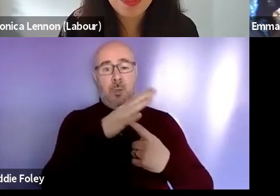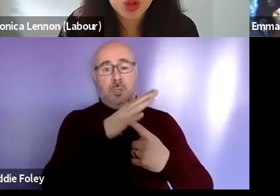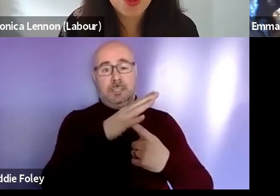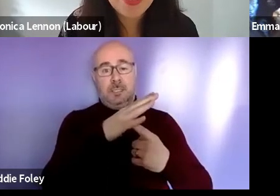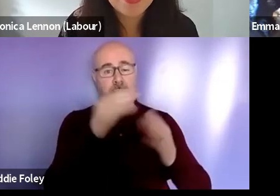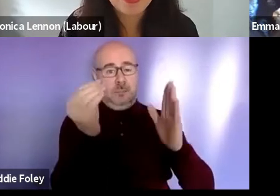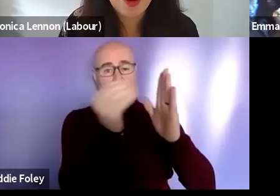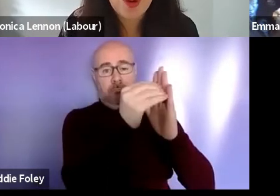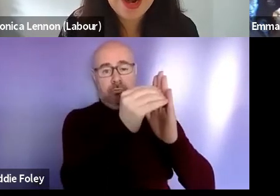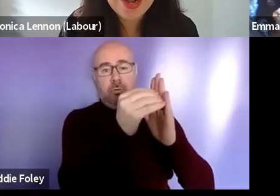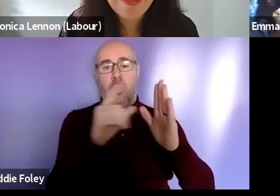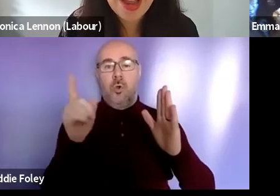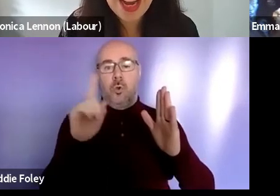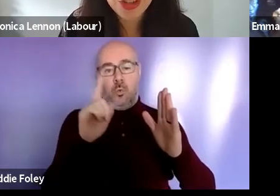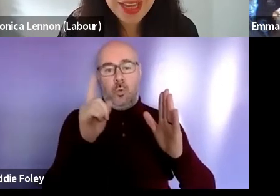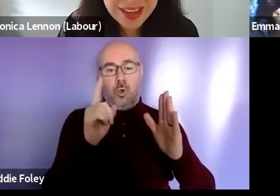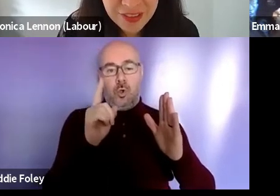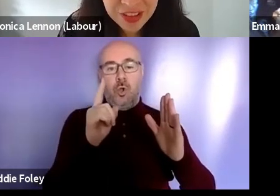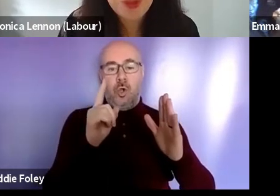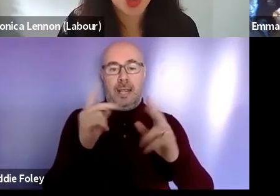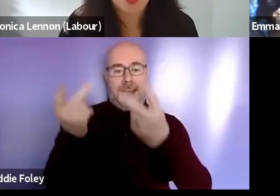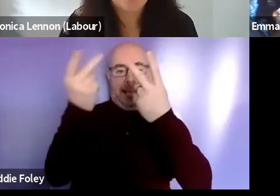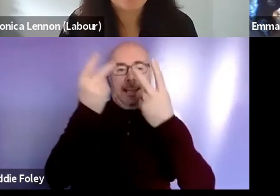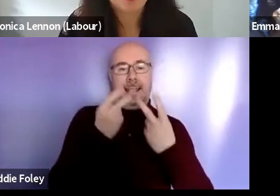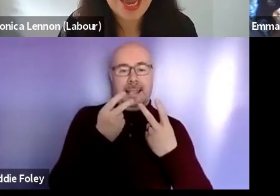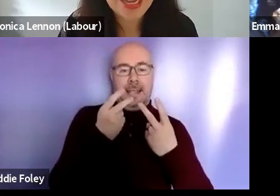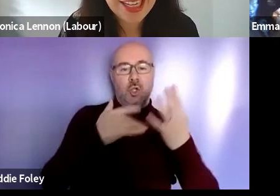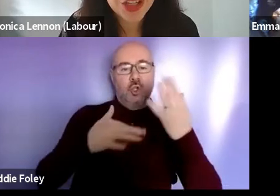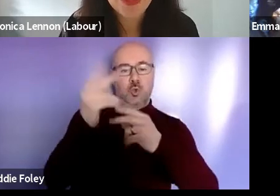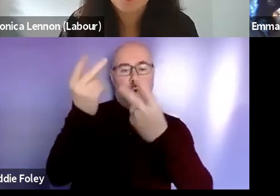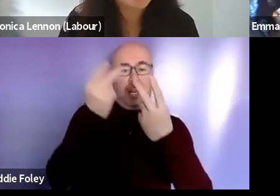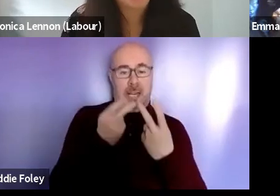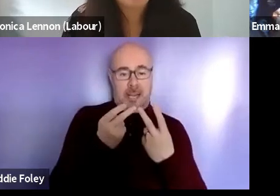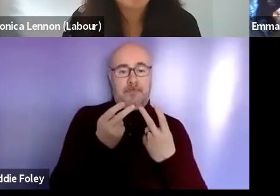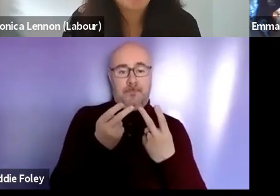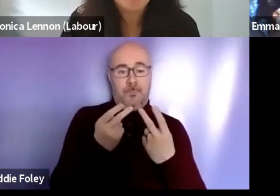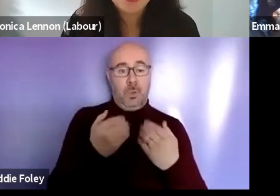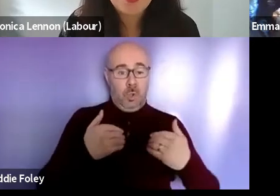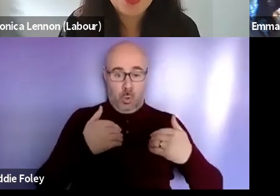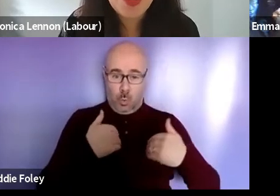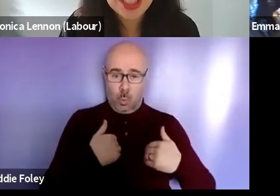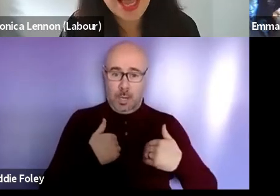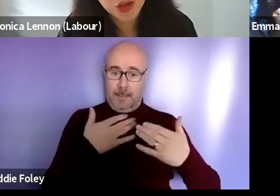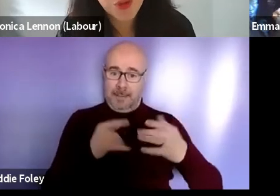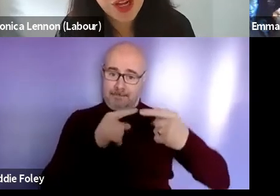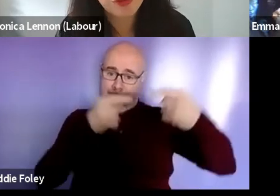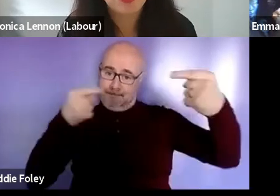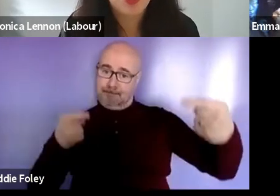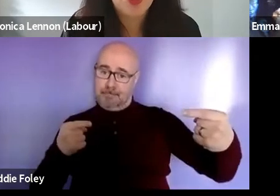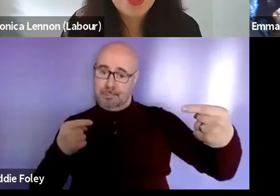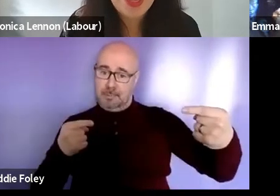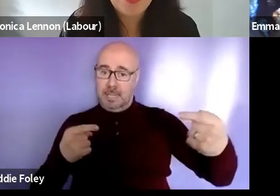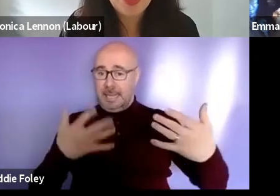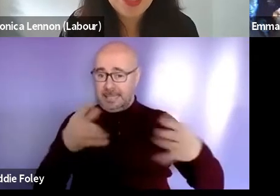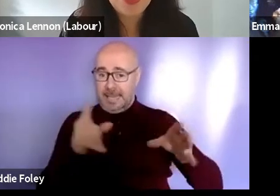We lobbied for a national care service. It's been our policy for 10 years, but we're in opposition, which means you can't do an awful